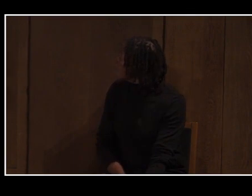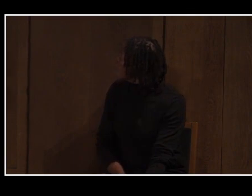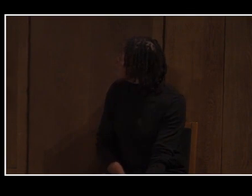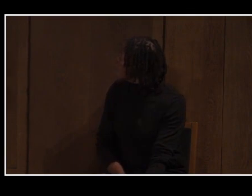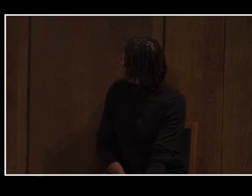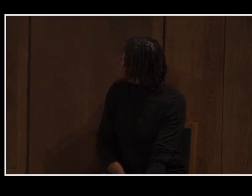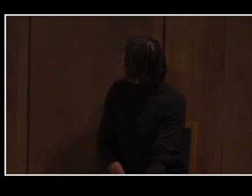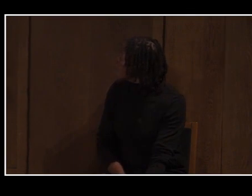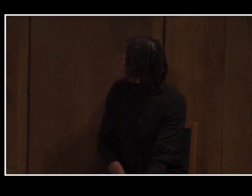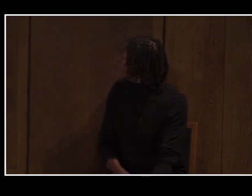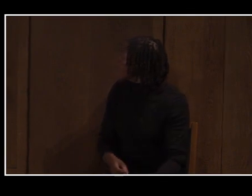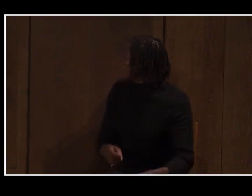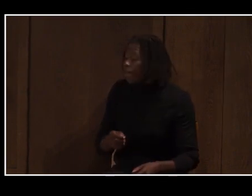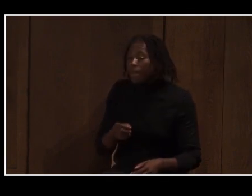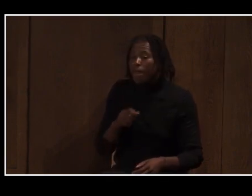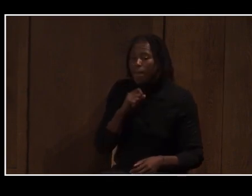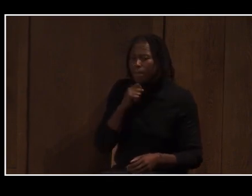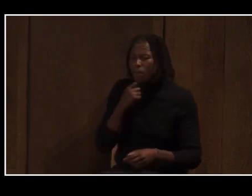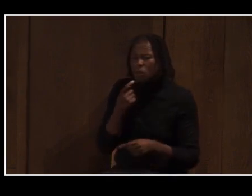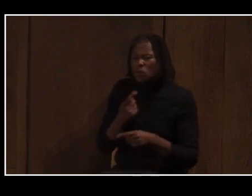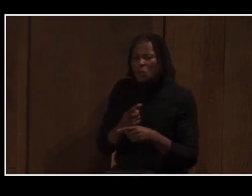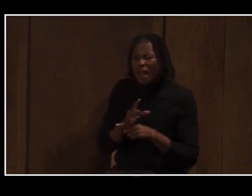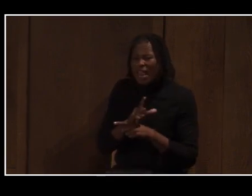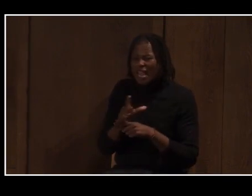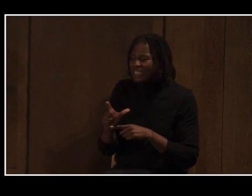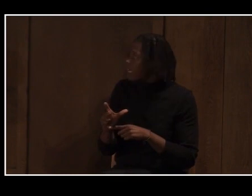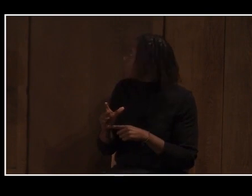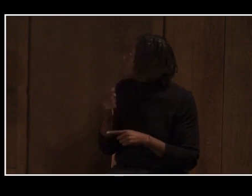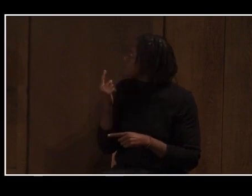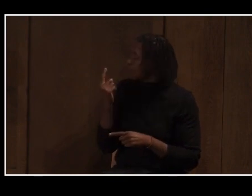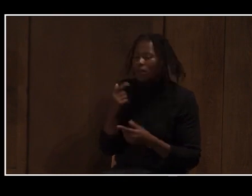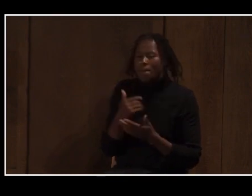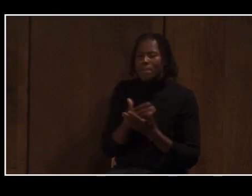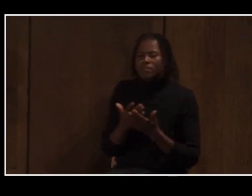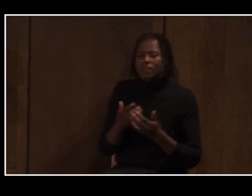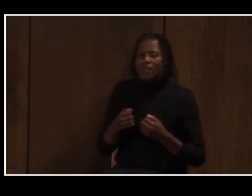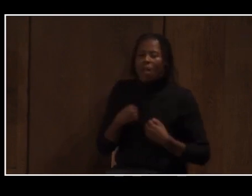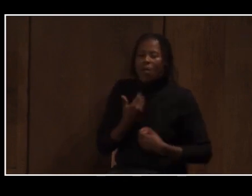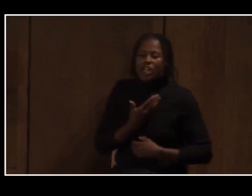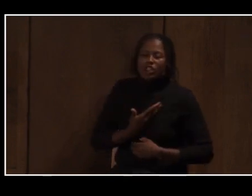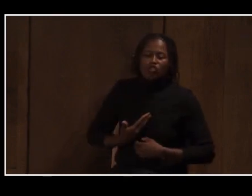Yeah, maybe I'll talk about this later. It's an insurance policy. And